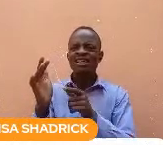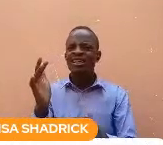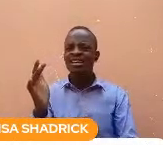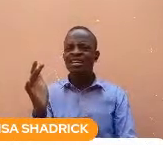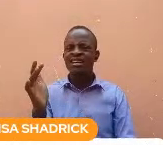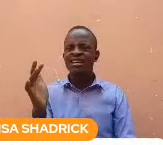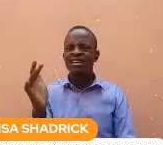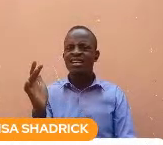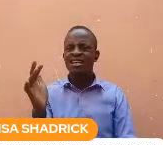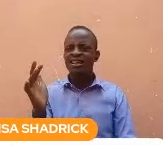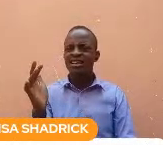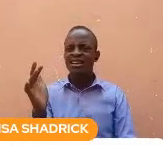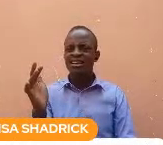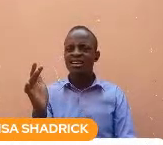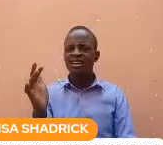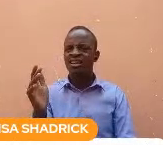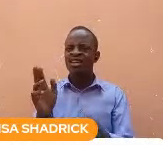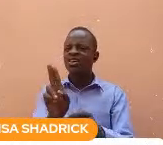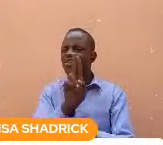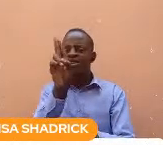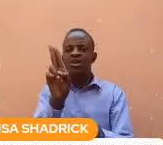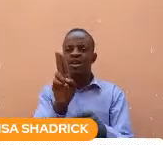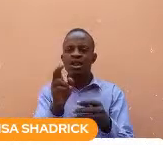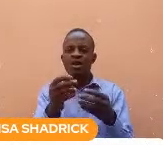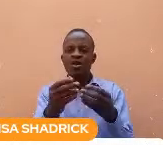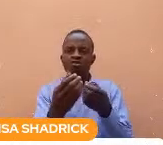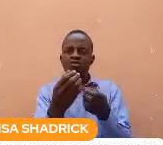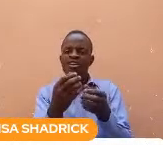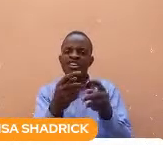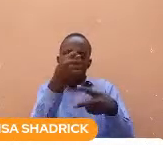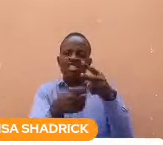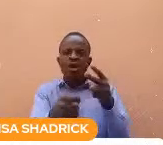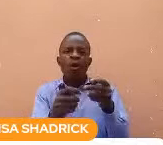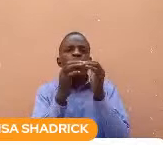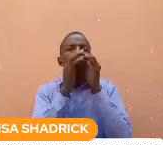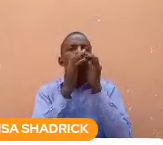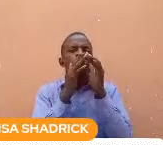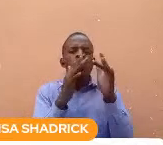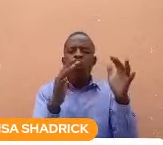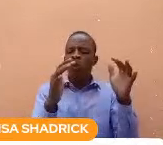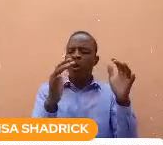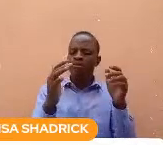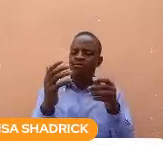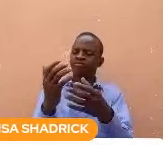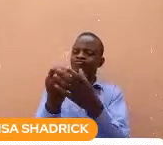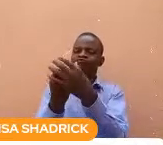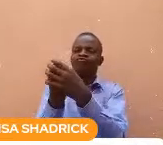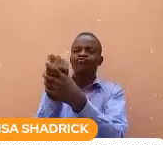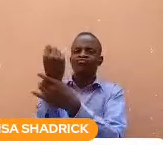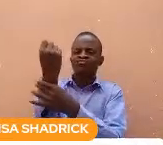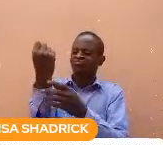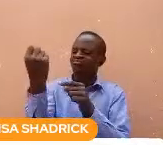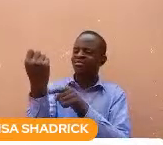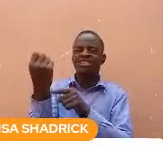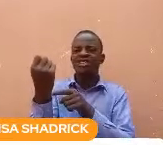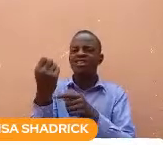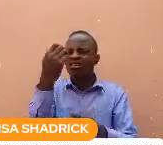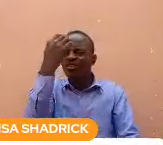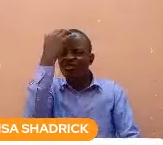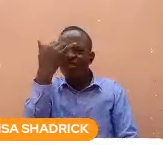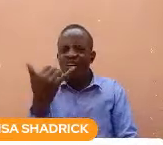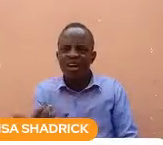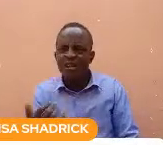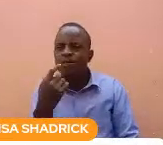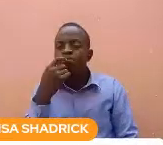those small plastics when indulging in sex. So that's a misconception that we have to talk about.